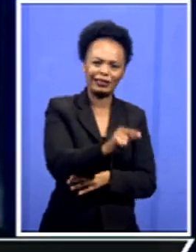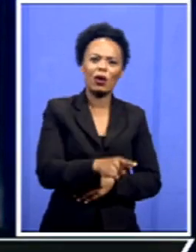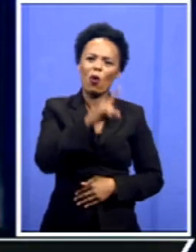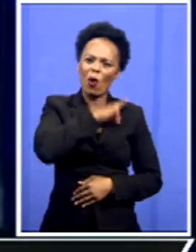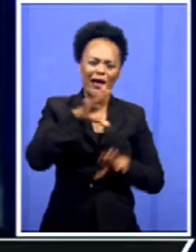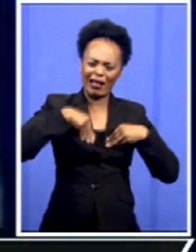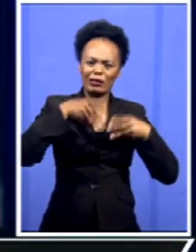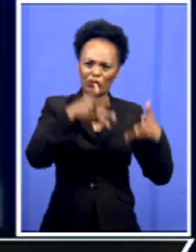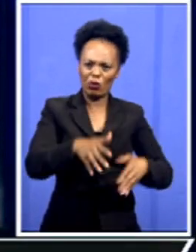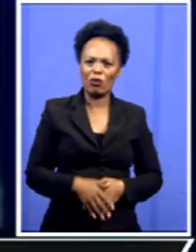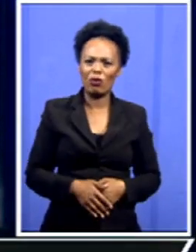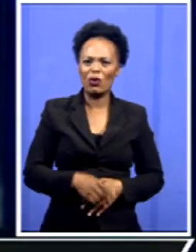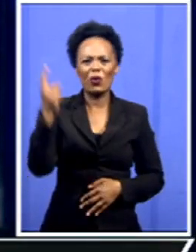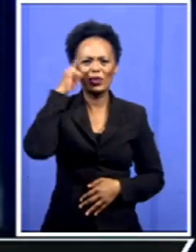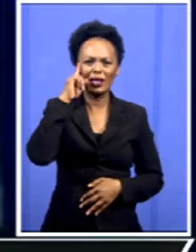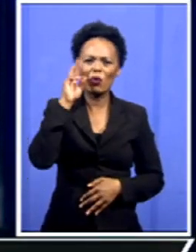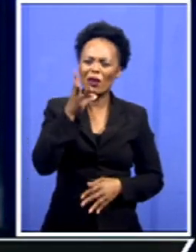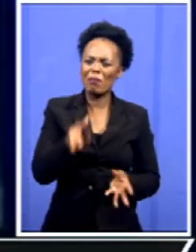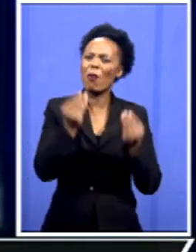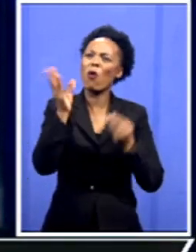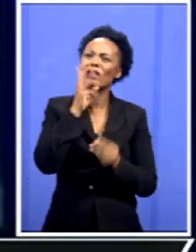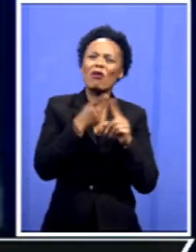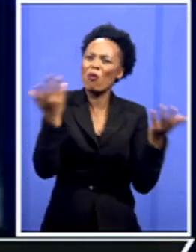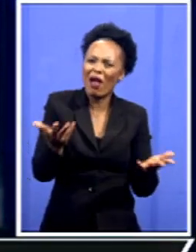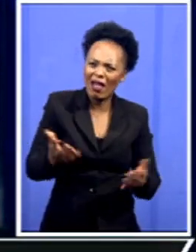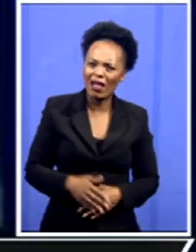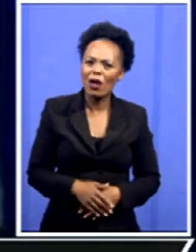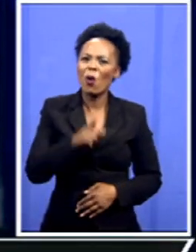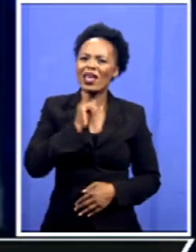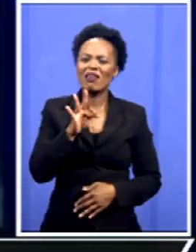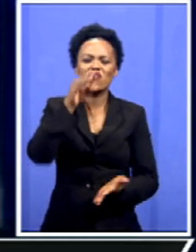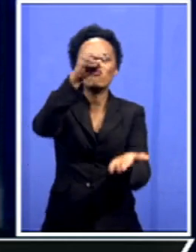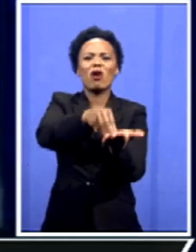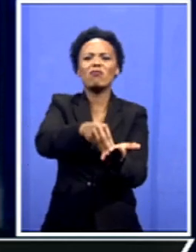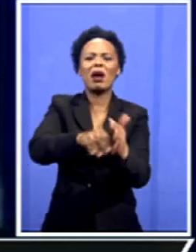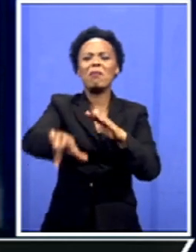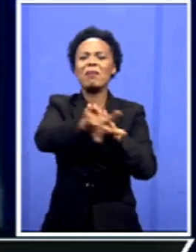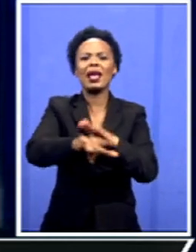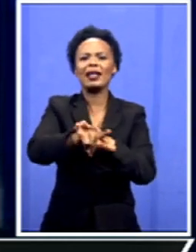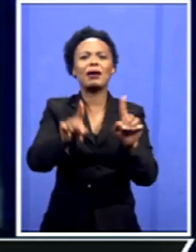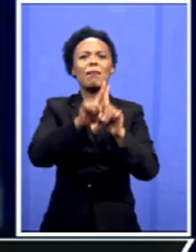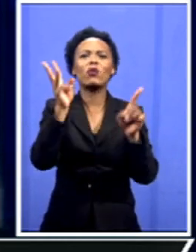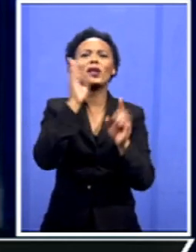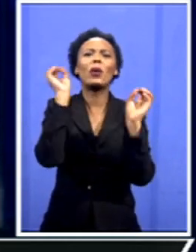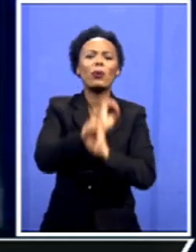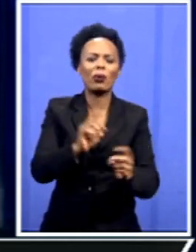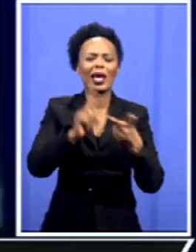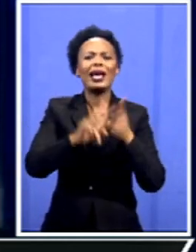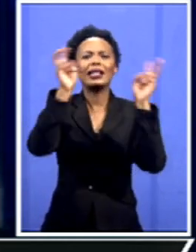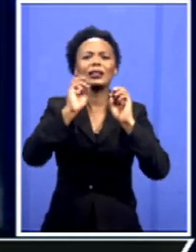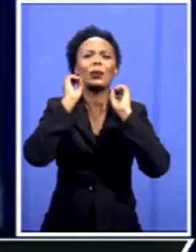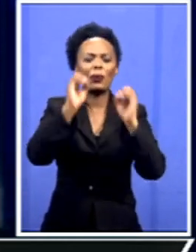where do you think will they get water from? If a person square in a place where there's no water, where there's no